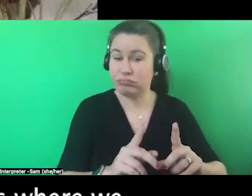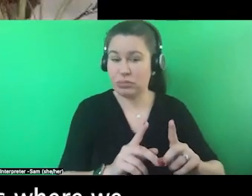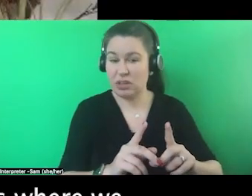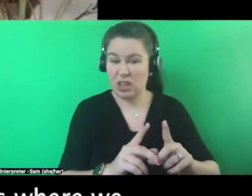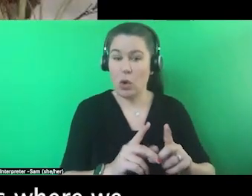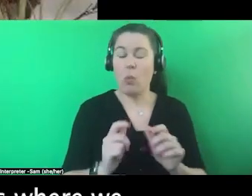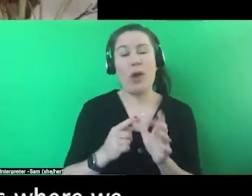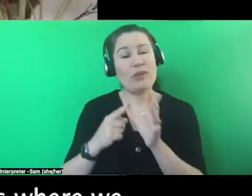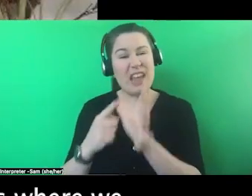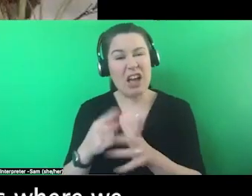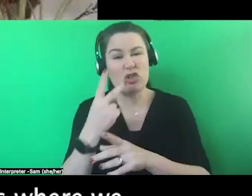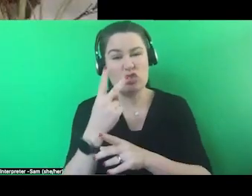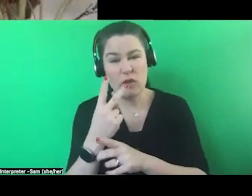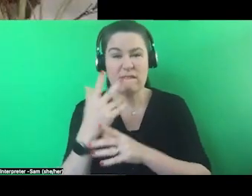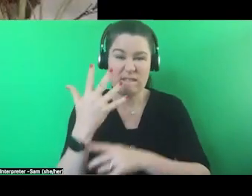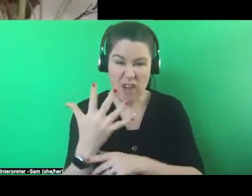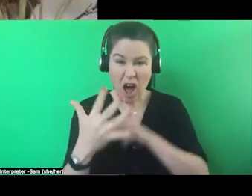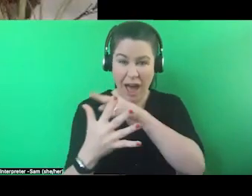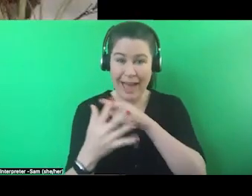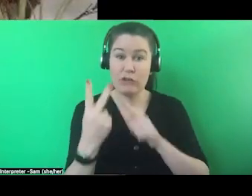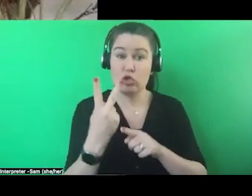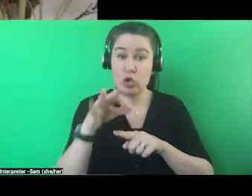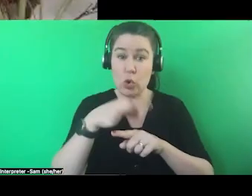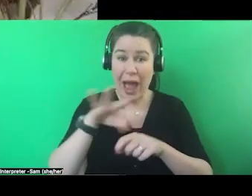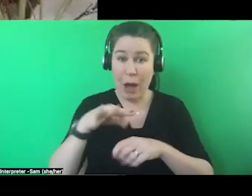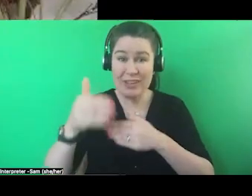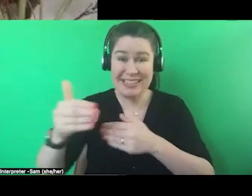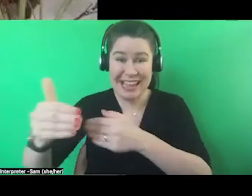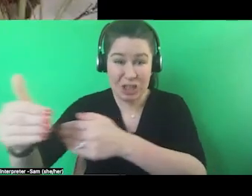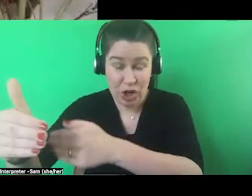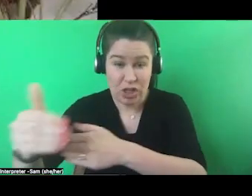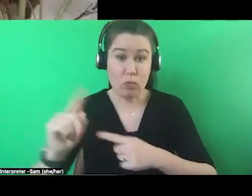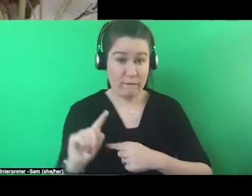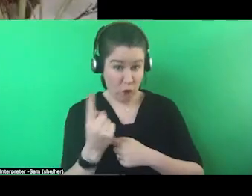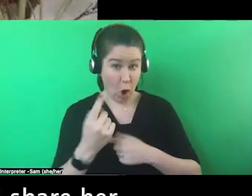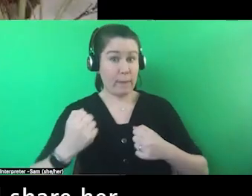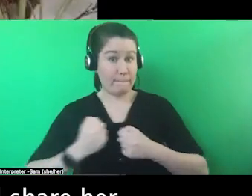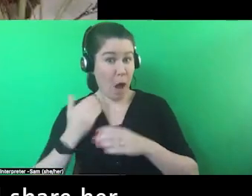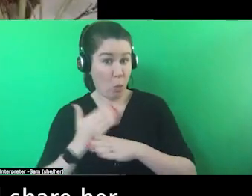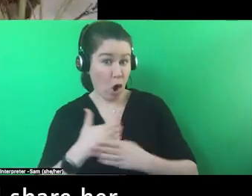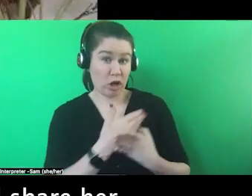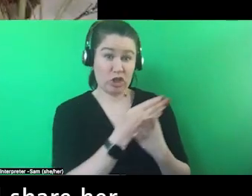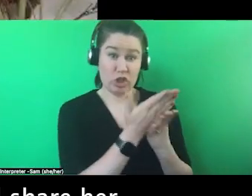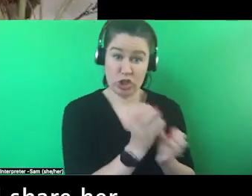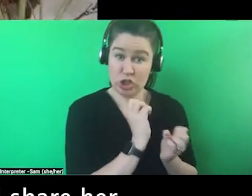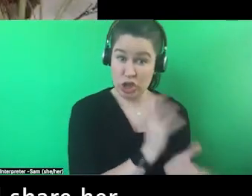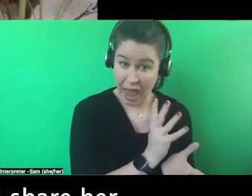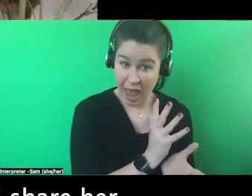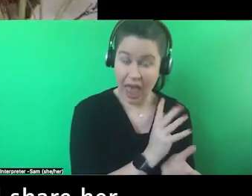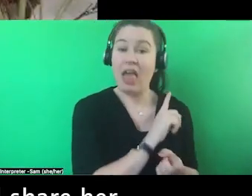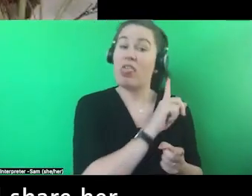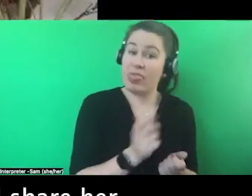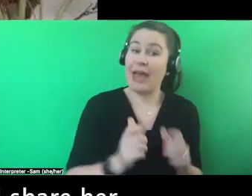5 2-hour sessions where we could, I would share my practice first of all in the first hour, and then we'd have a break, and then Sylvia would share